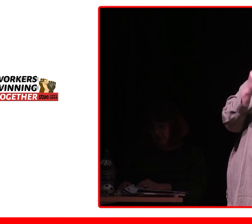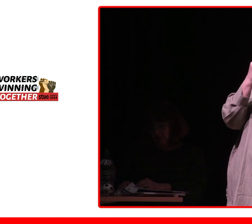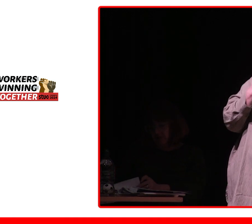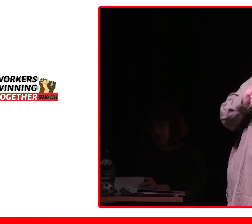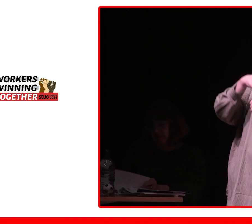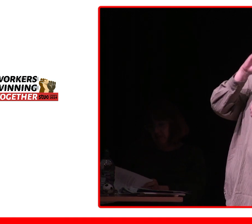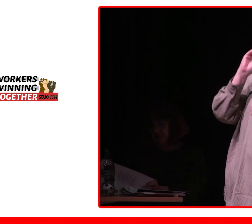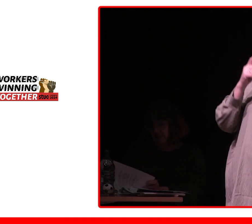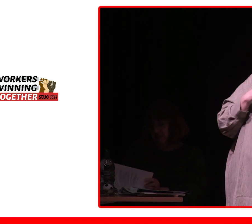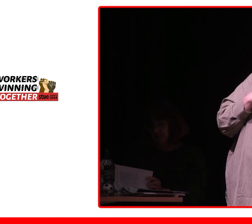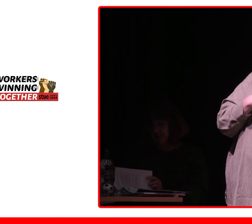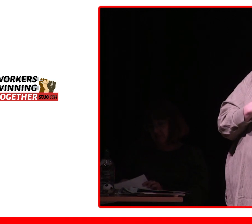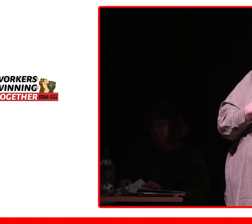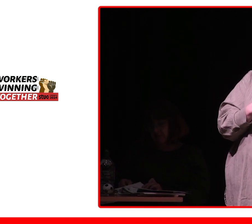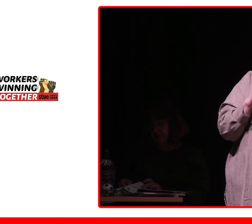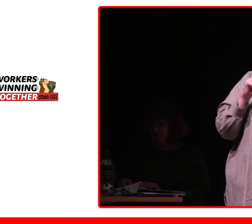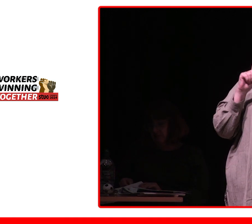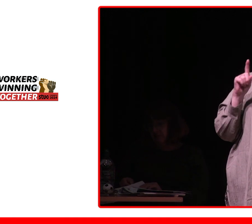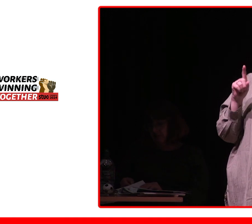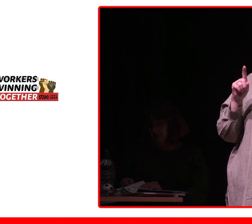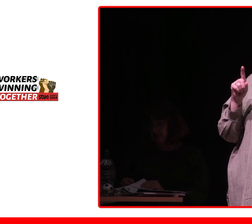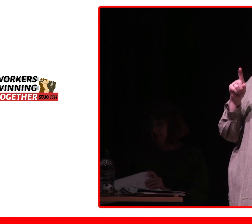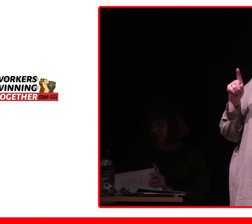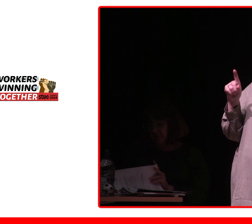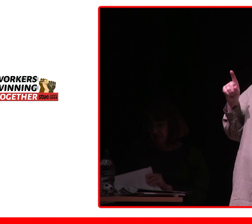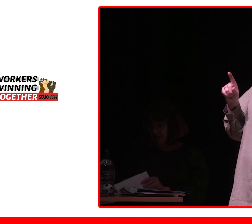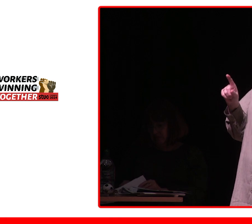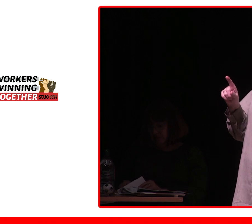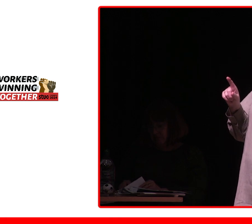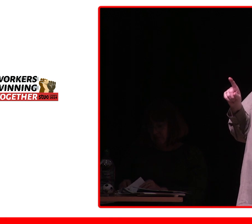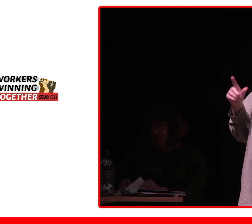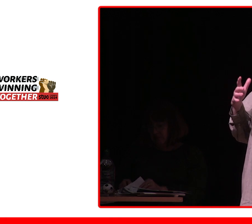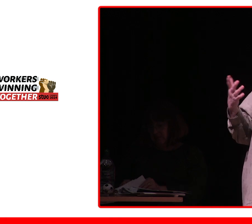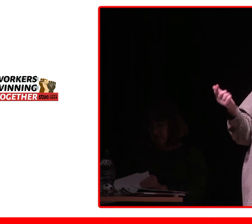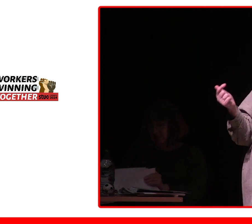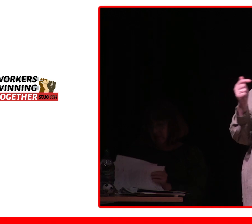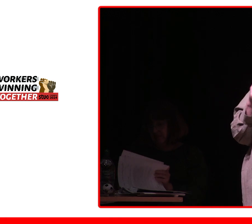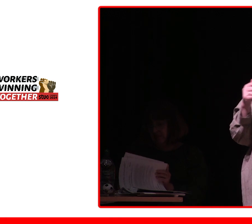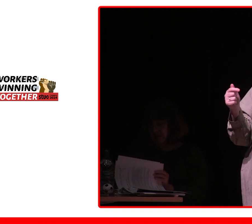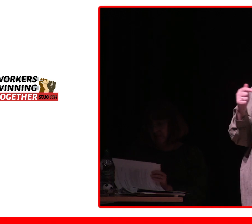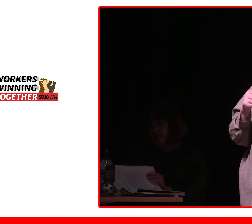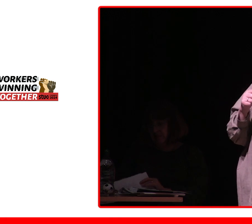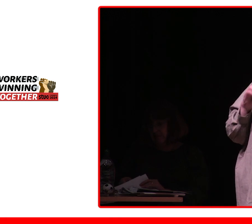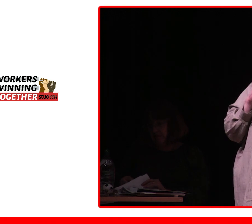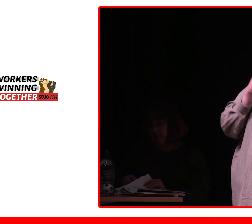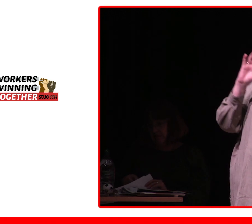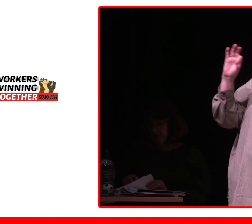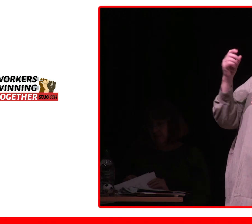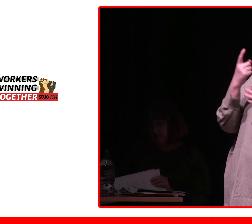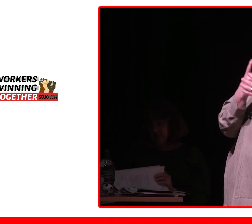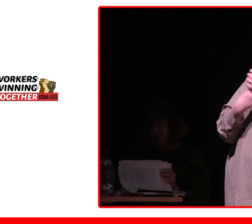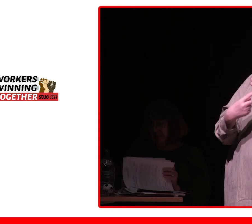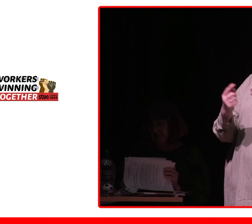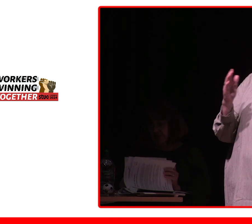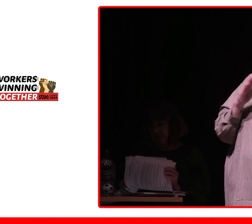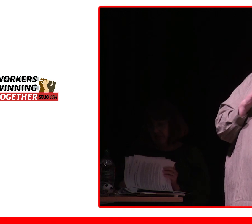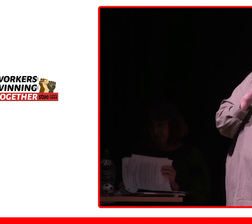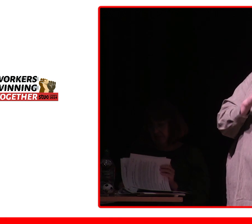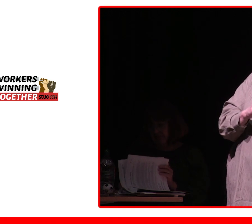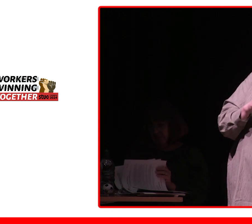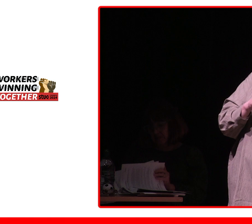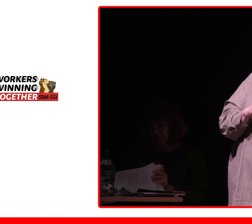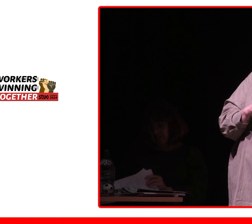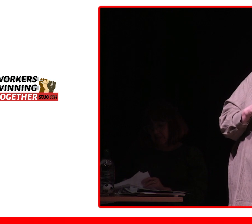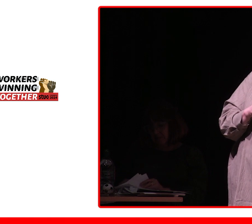Council statement. But we will, as way of debate, we will call up the individual movers of the